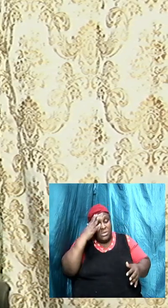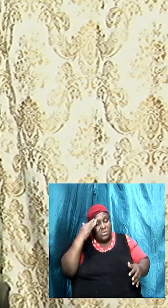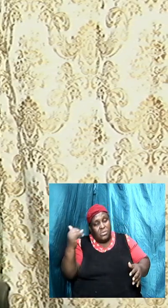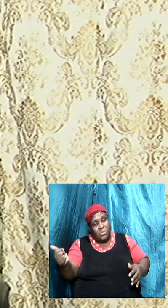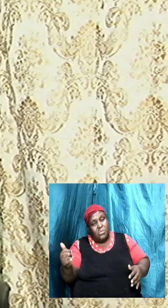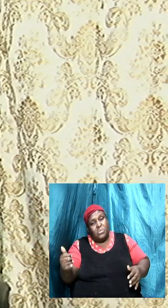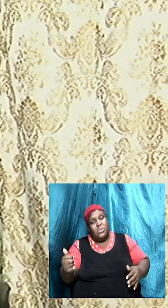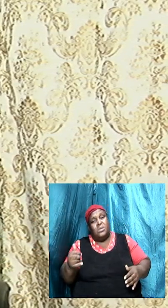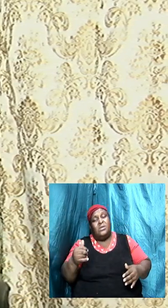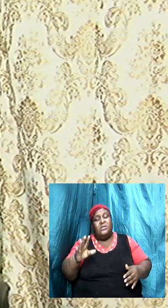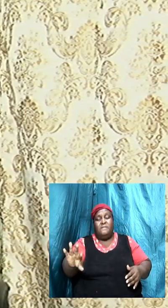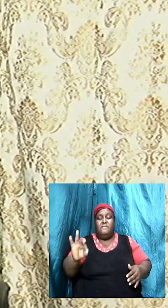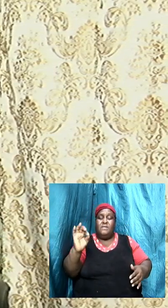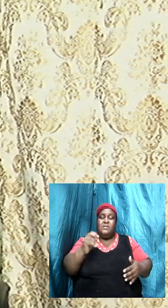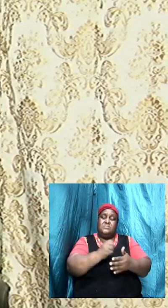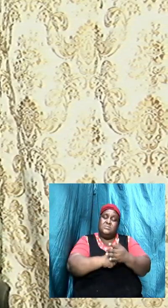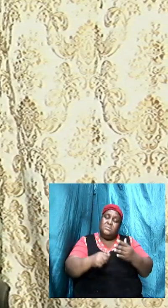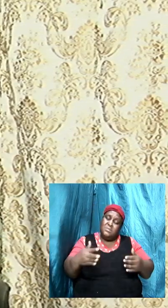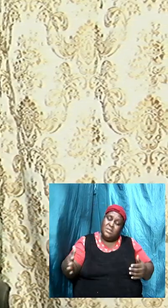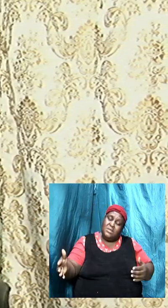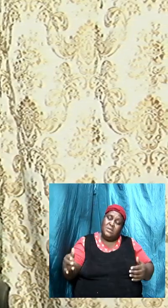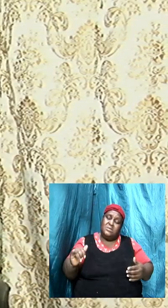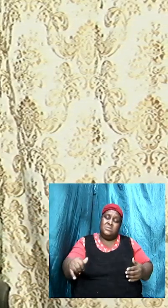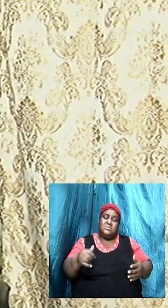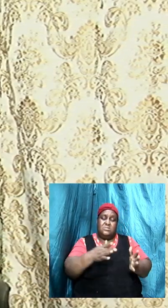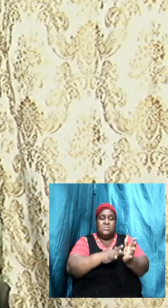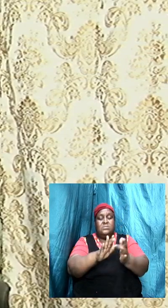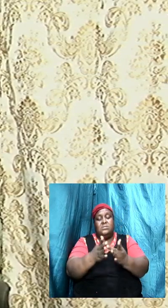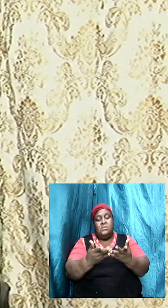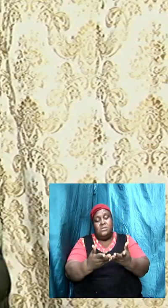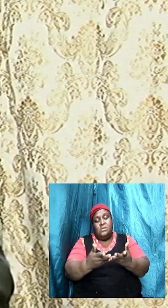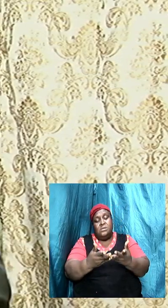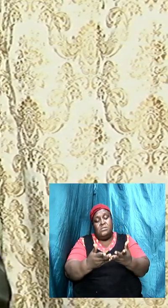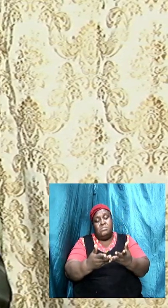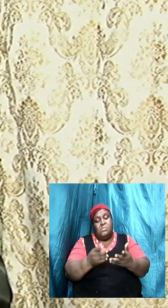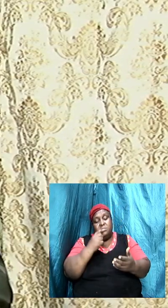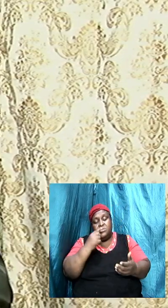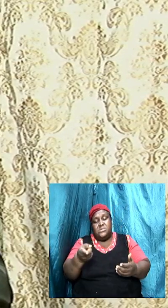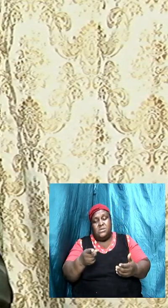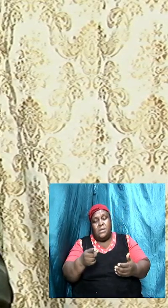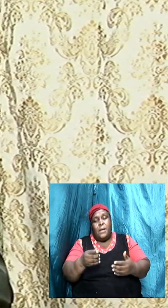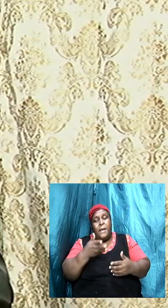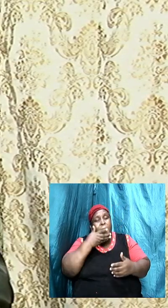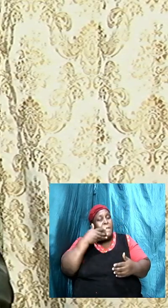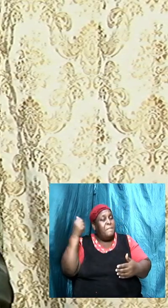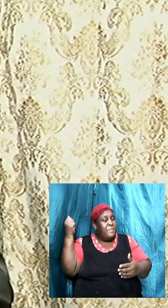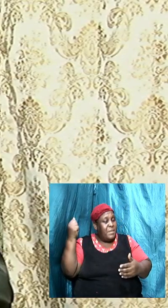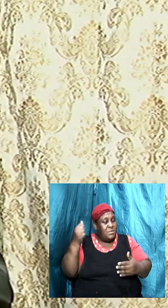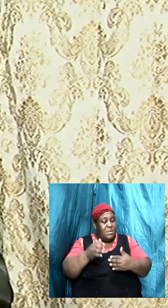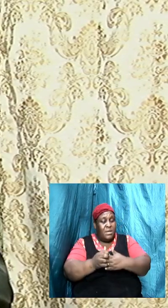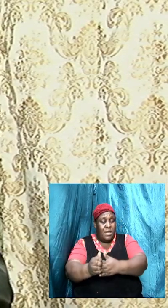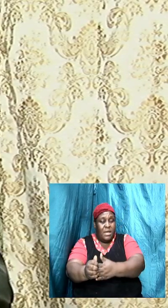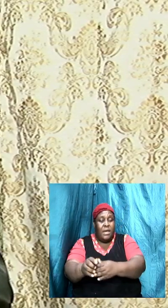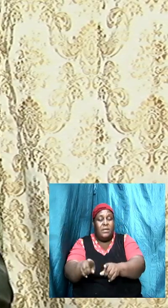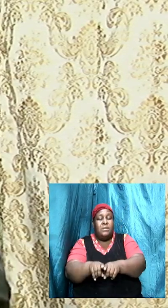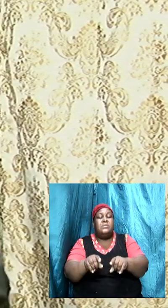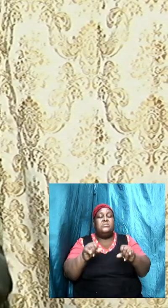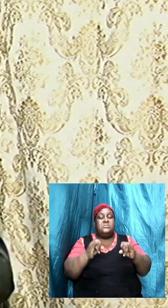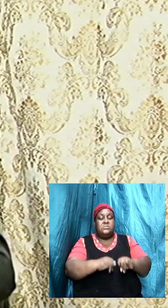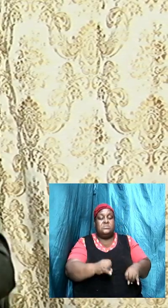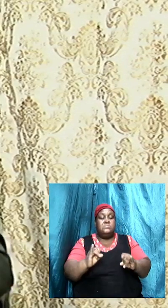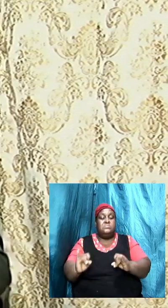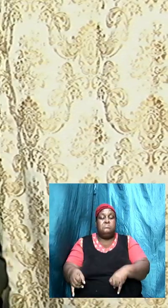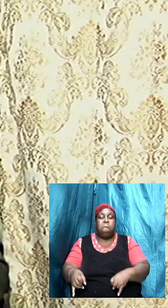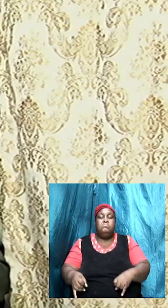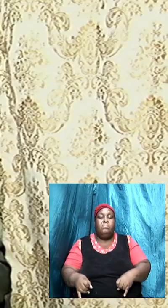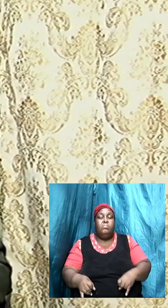the things that the Bible says, so that we can be better guided as individuals. So we